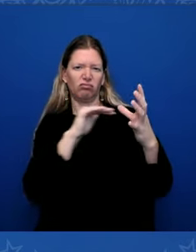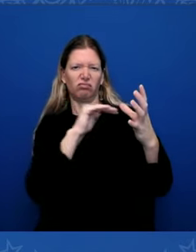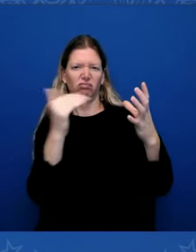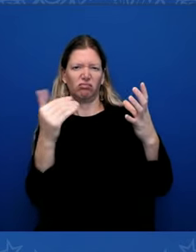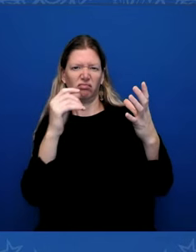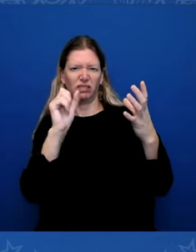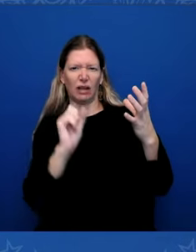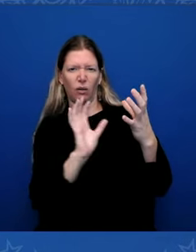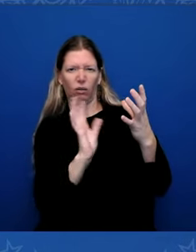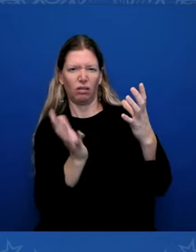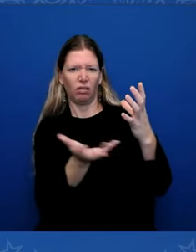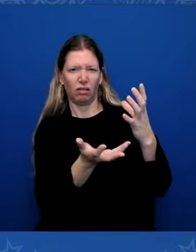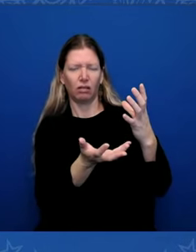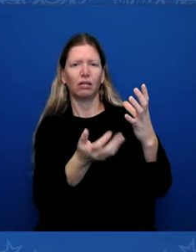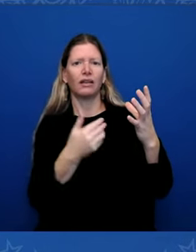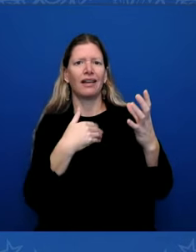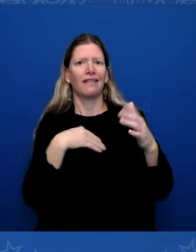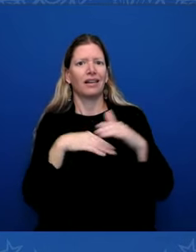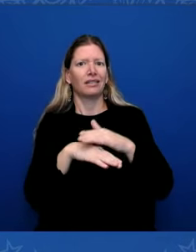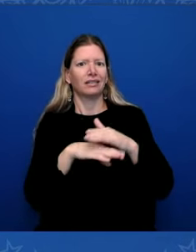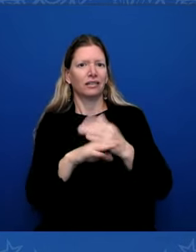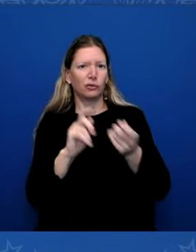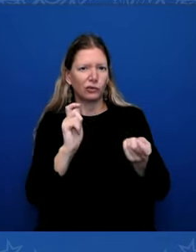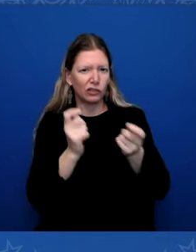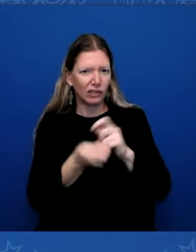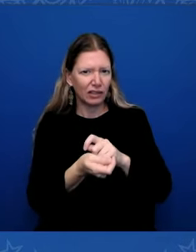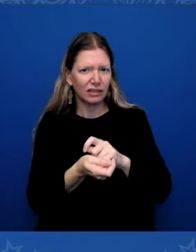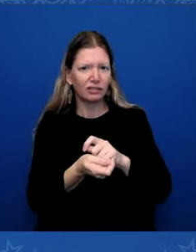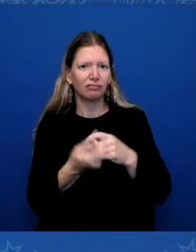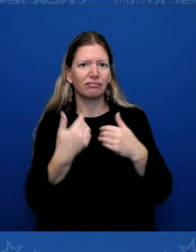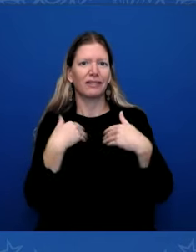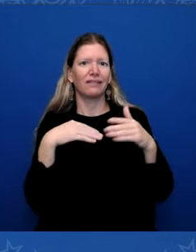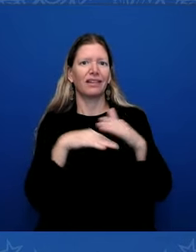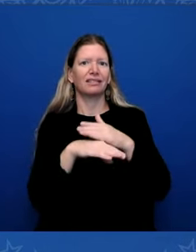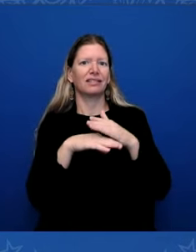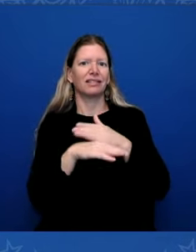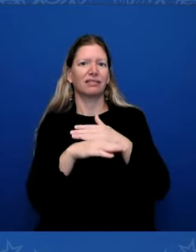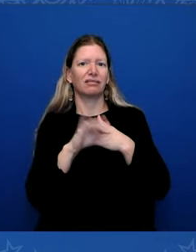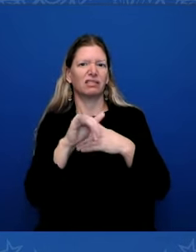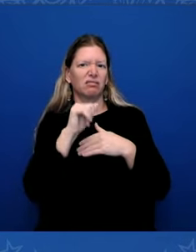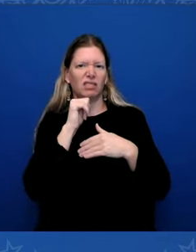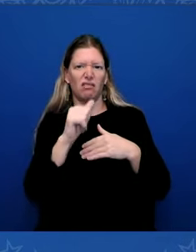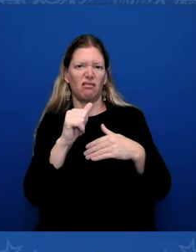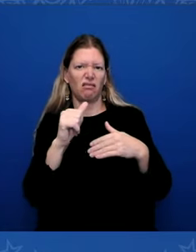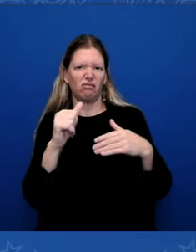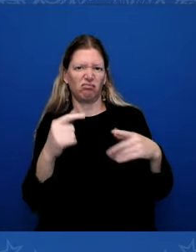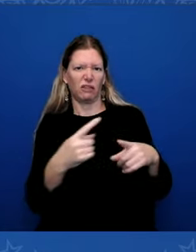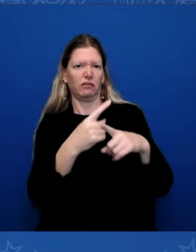Thank you, everybody. This ends the press conference. Thanks, everyone. Thank you.